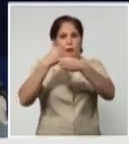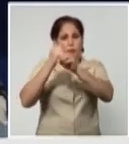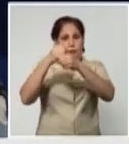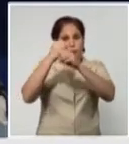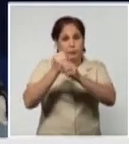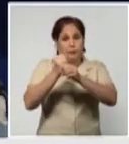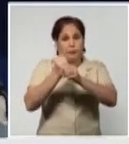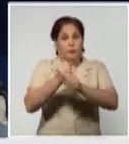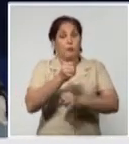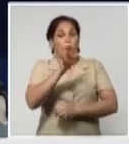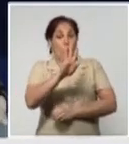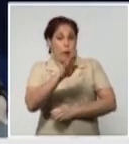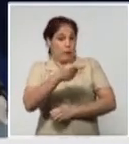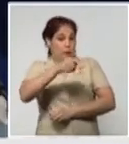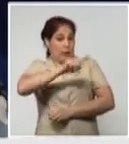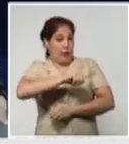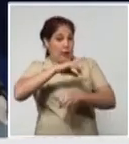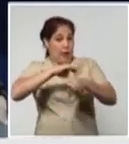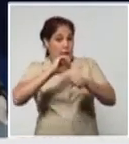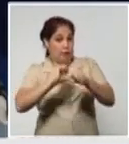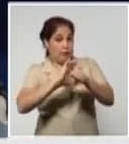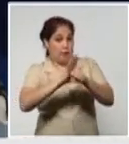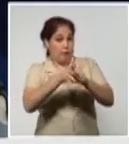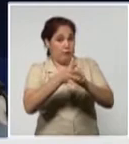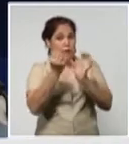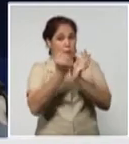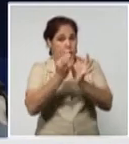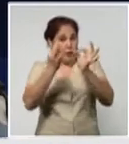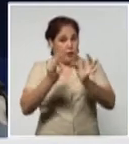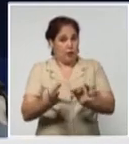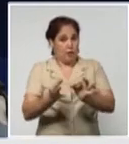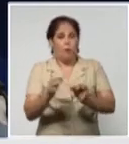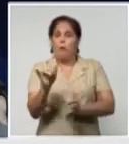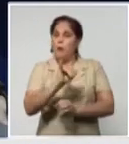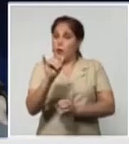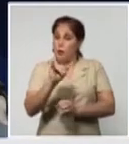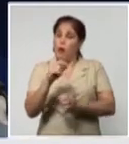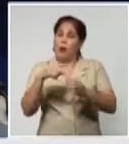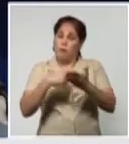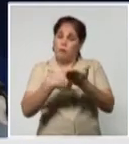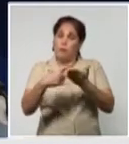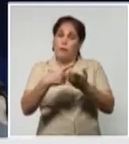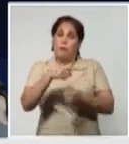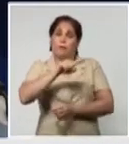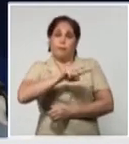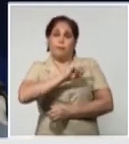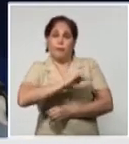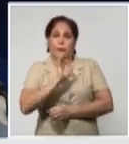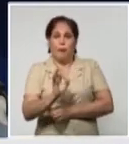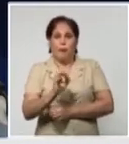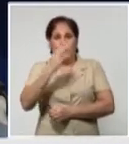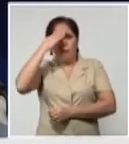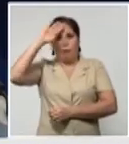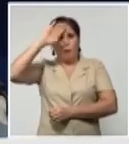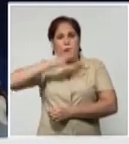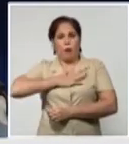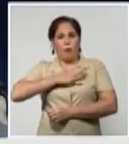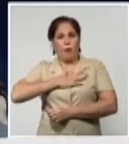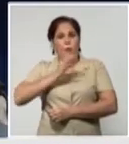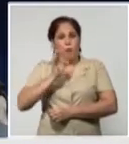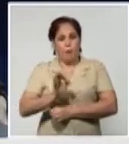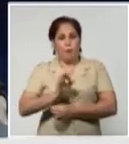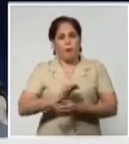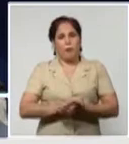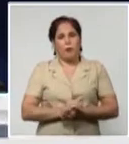for several days now. All 4 are confirmed case contacts. This